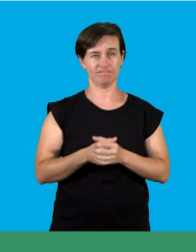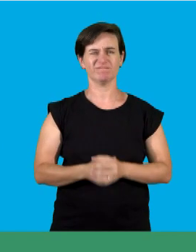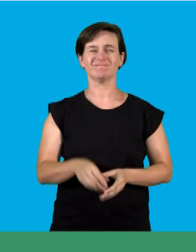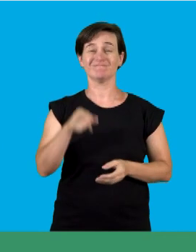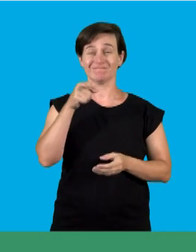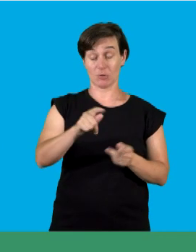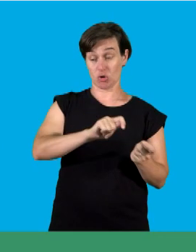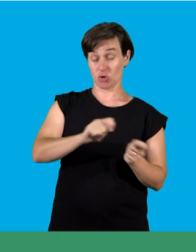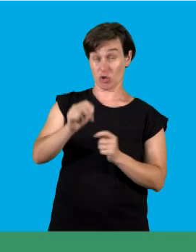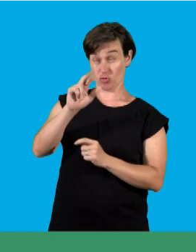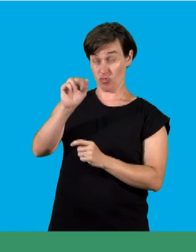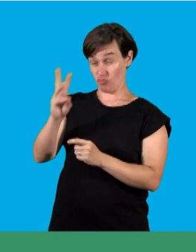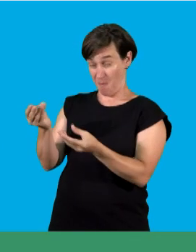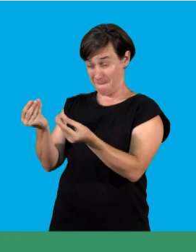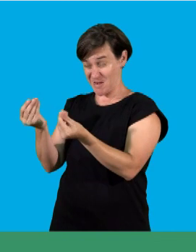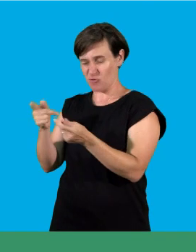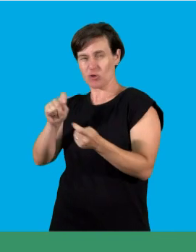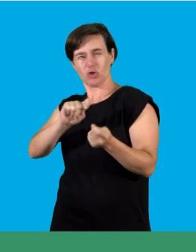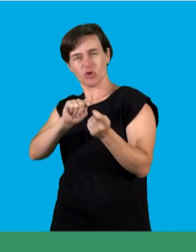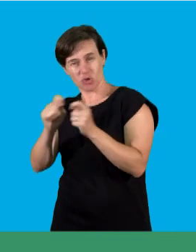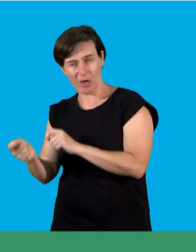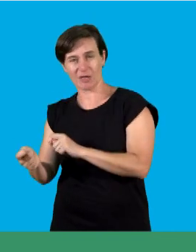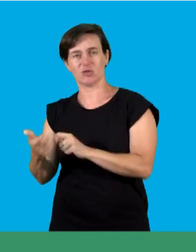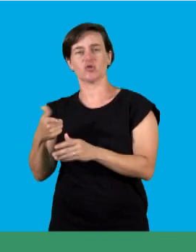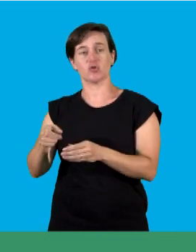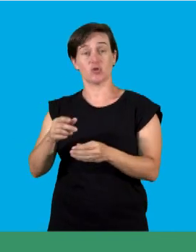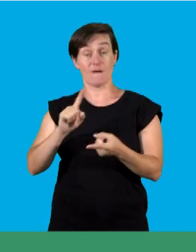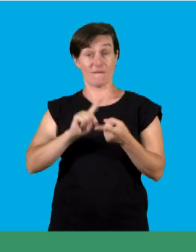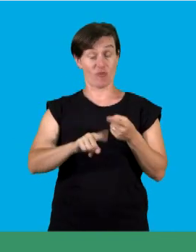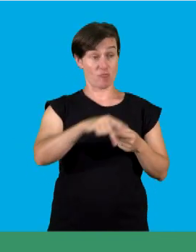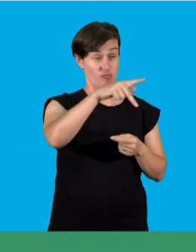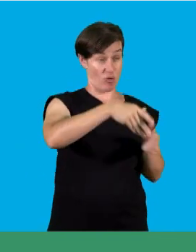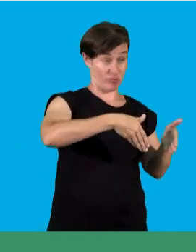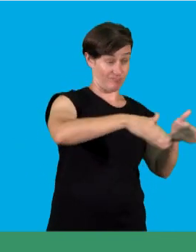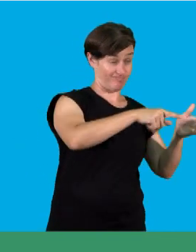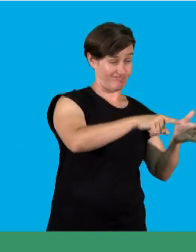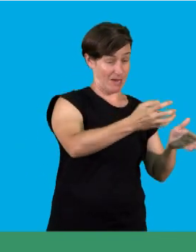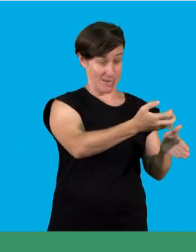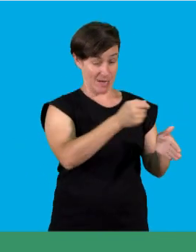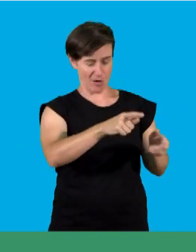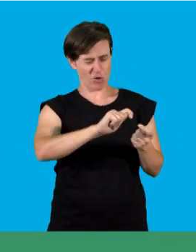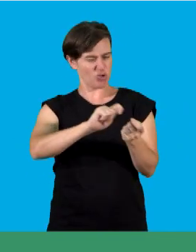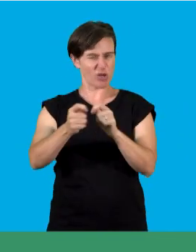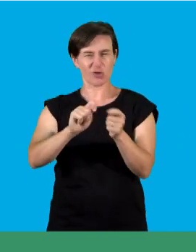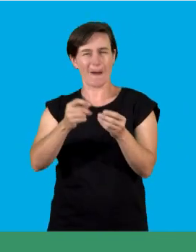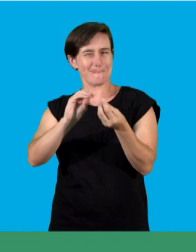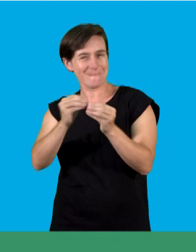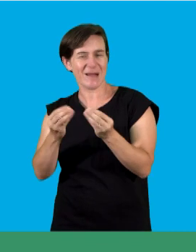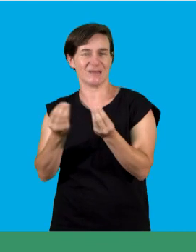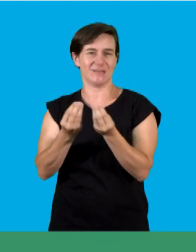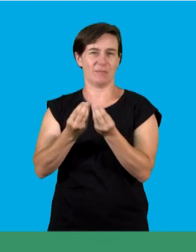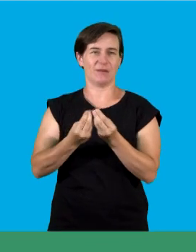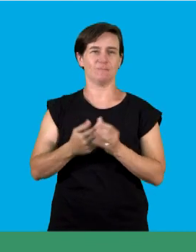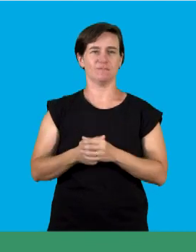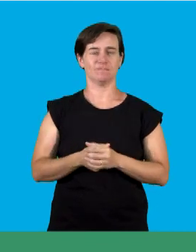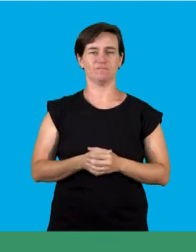sector transforms the raw materials from the primary sector into finished or unfinished products.